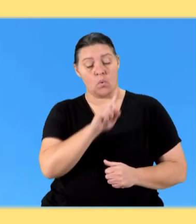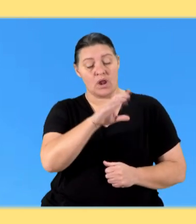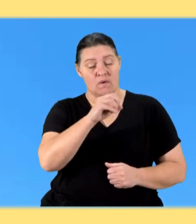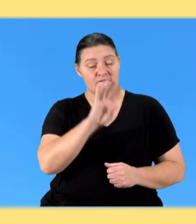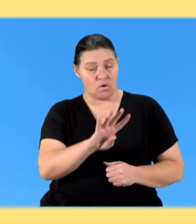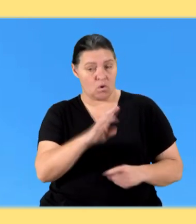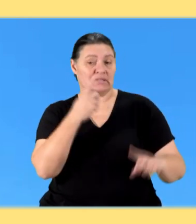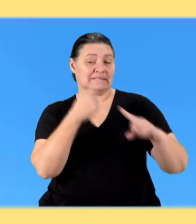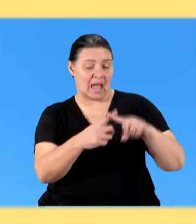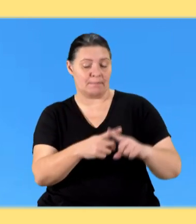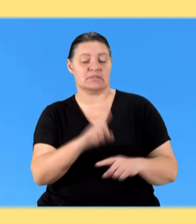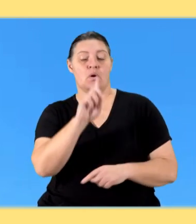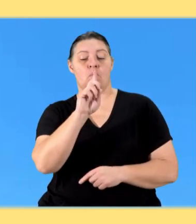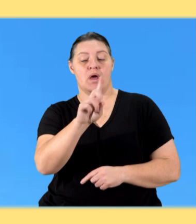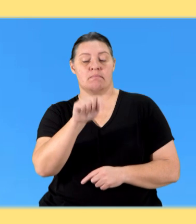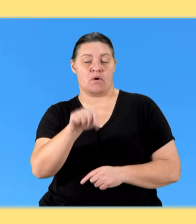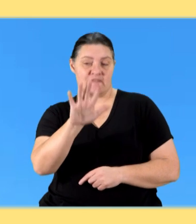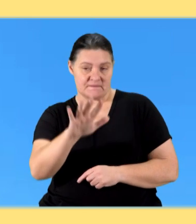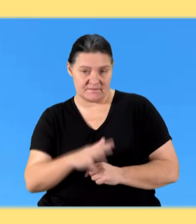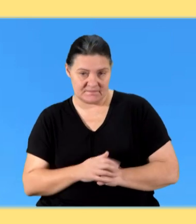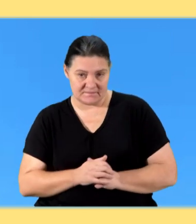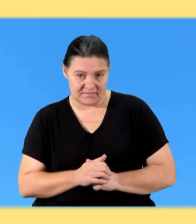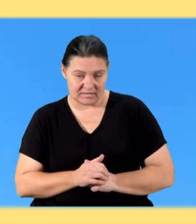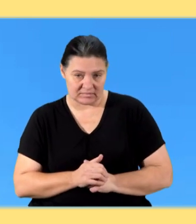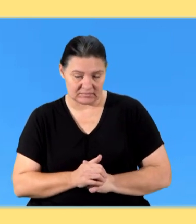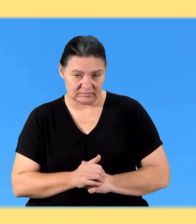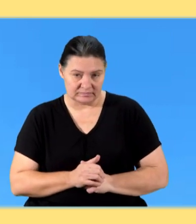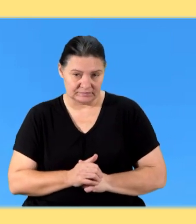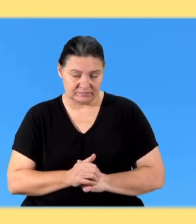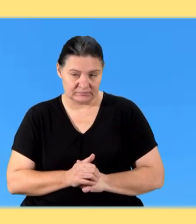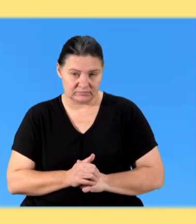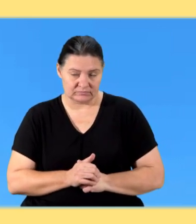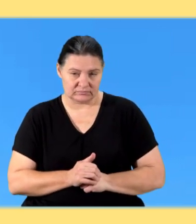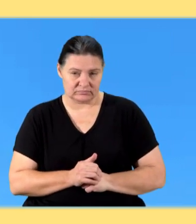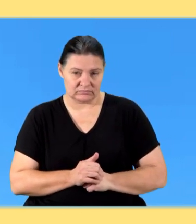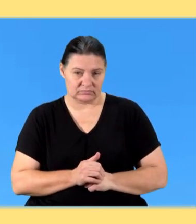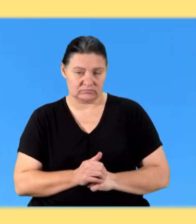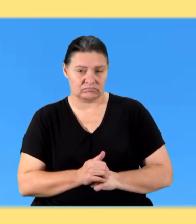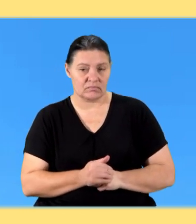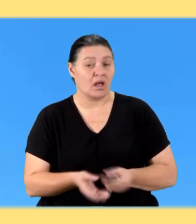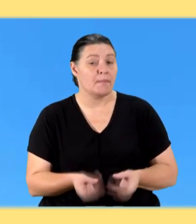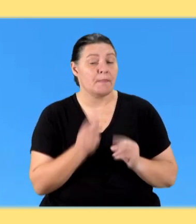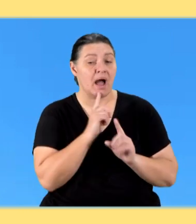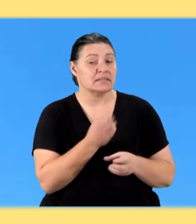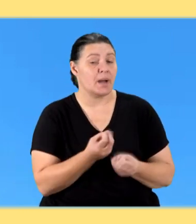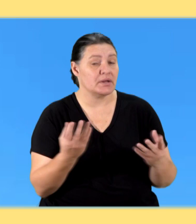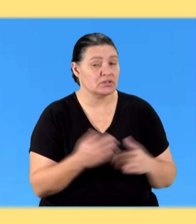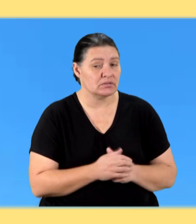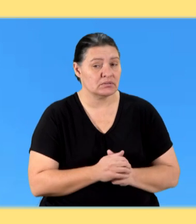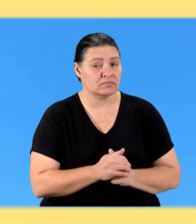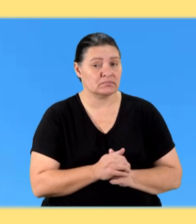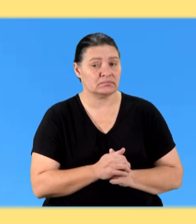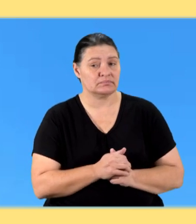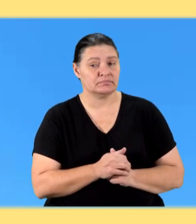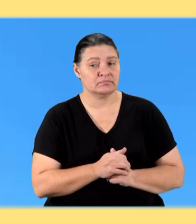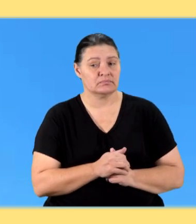say 104 multiplied by 1.50 Rand. How much do you